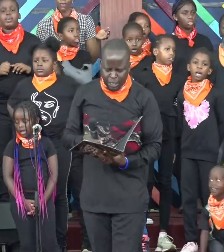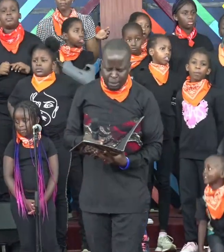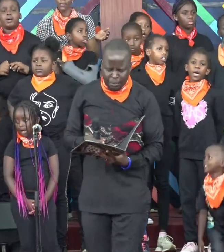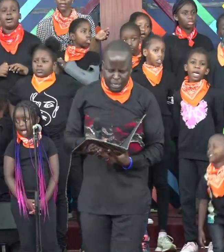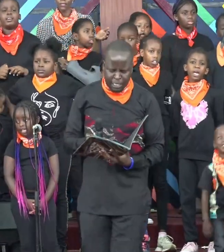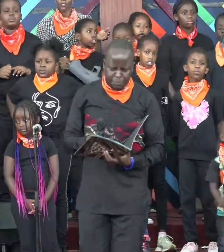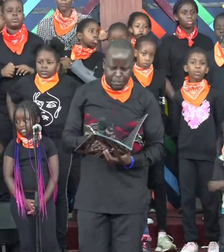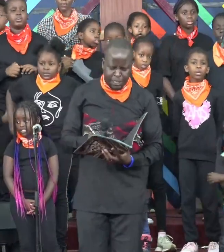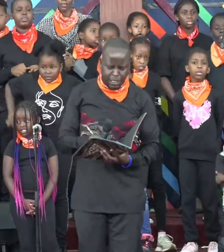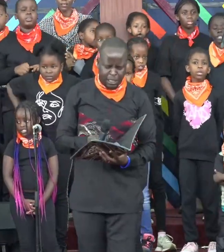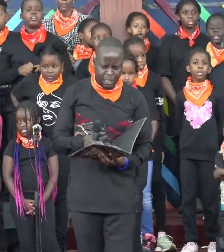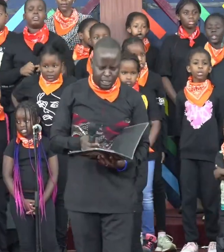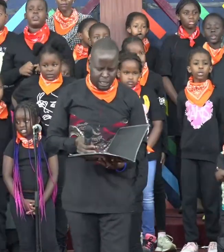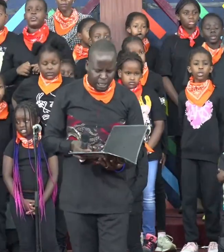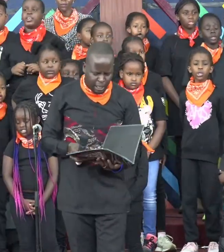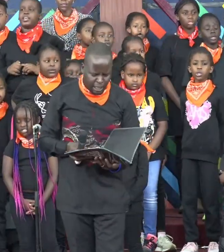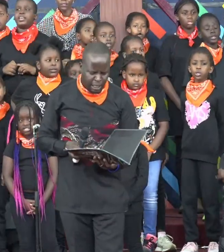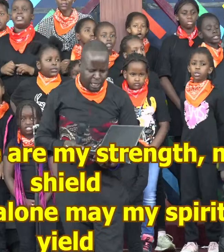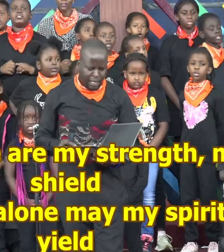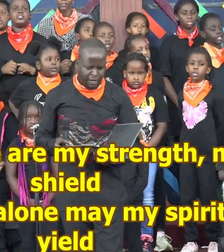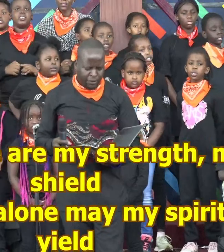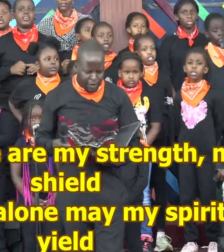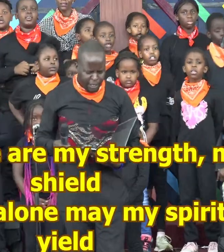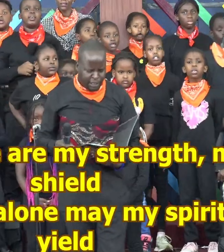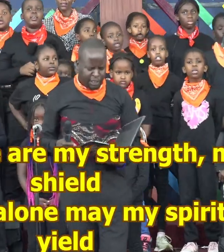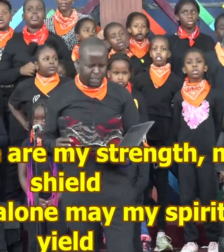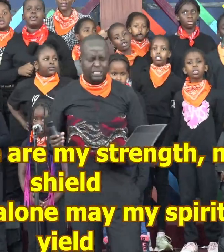alone, may my spirit